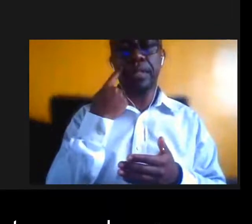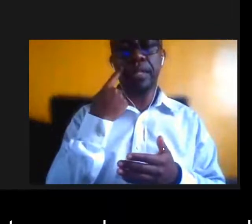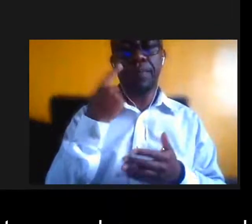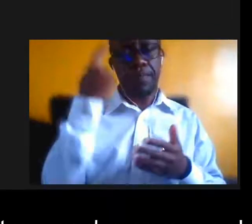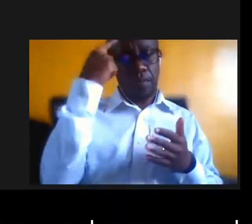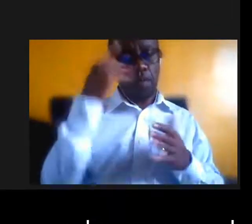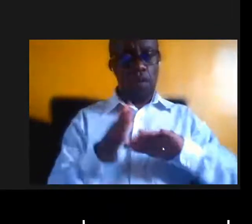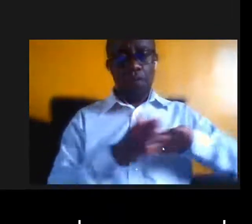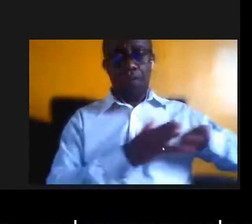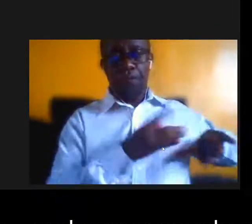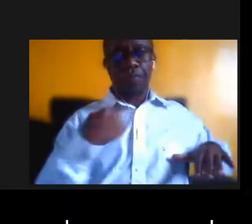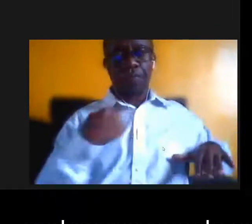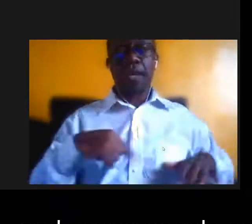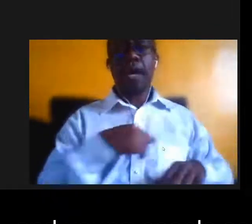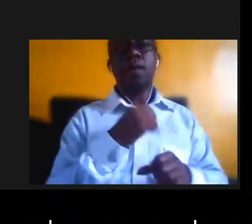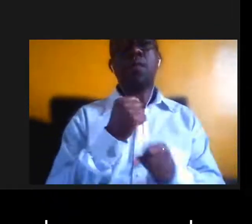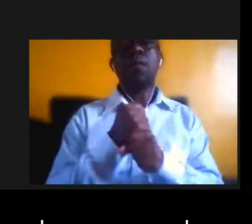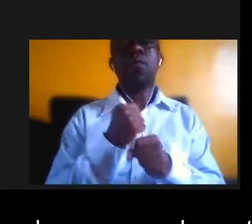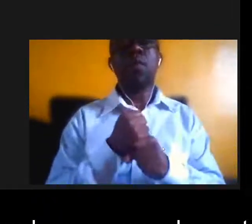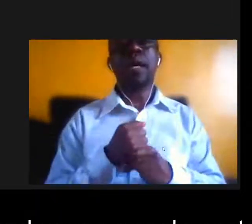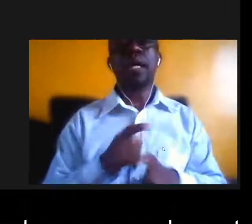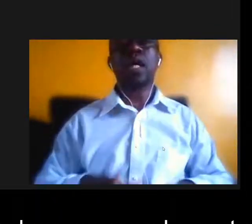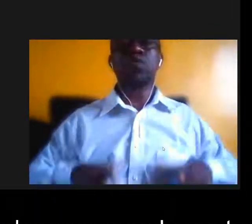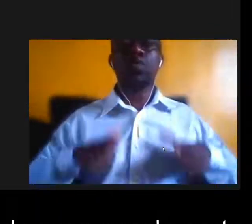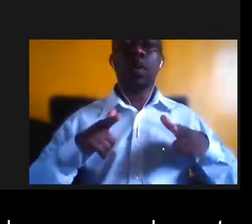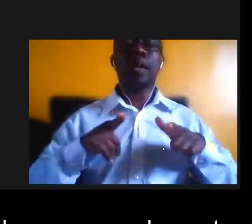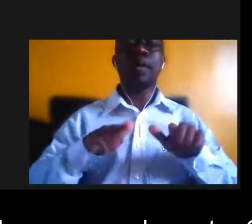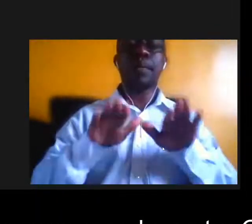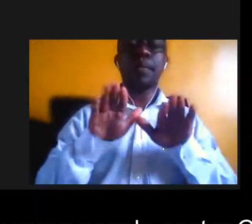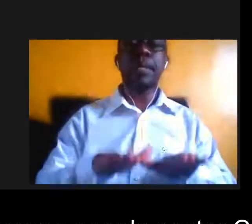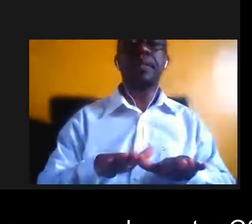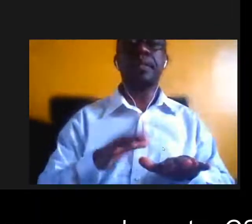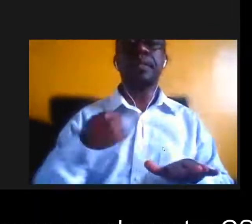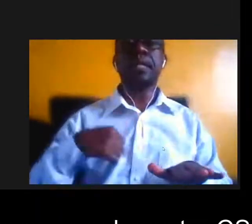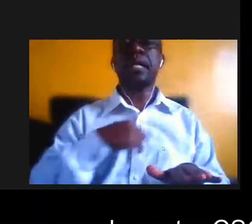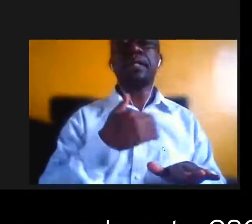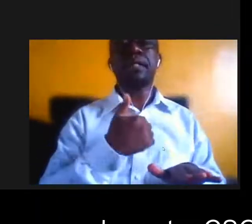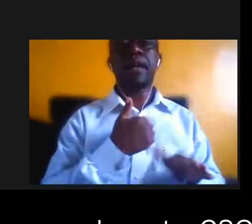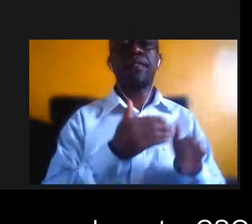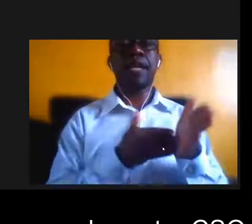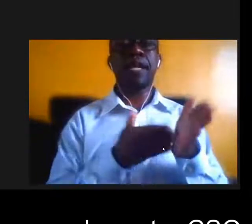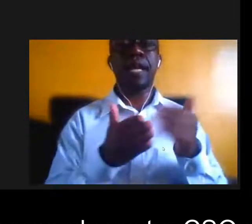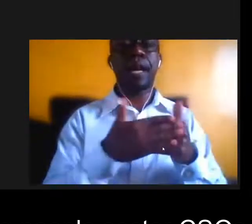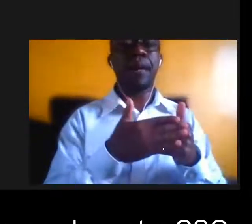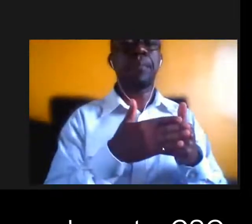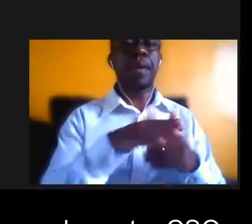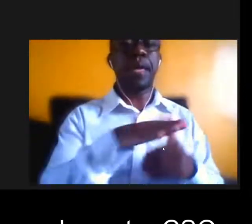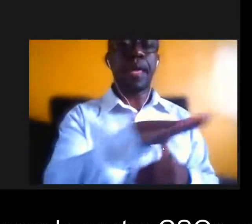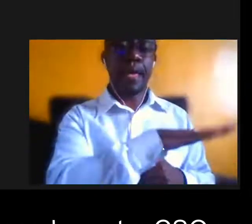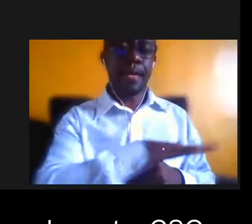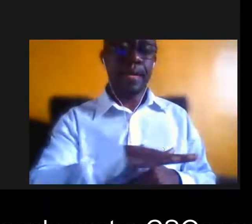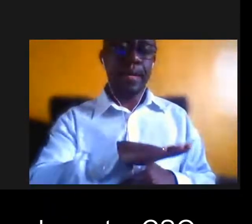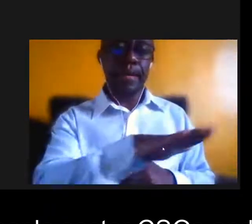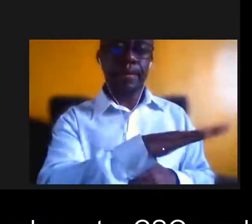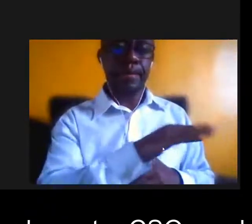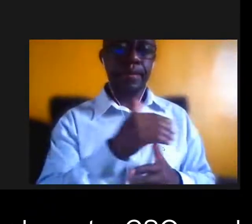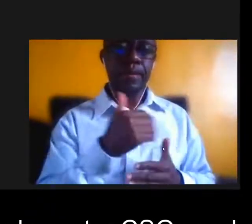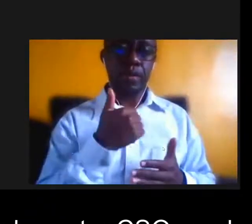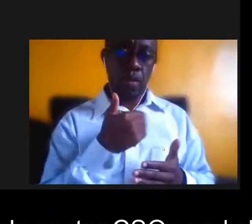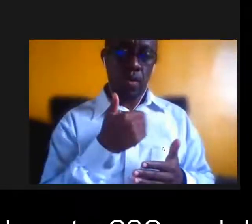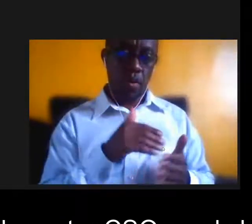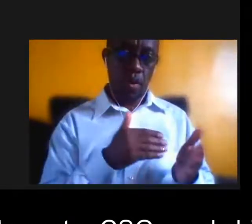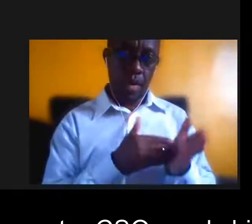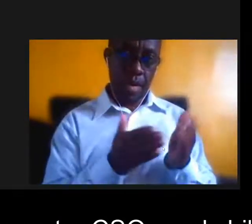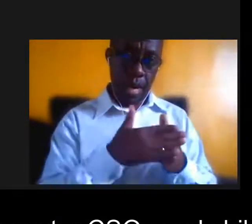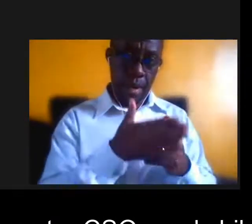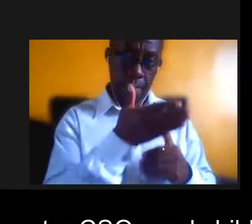places, we run shelters, rehabilitation centers, transitional centers, and we had to lock